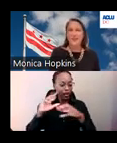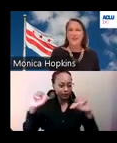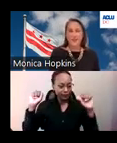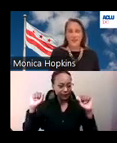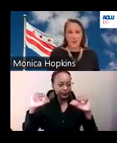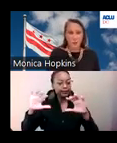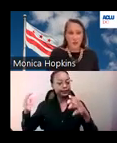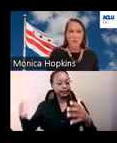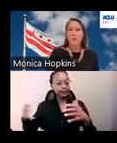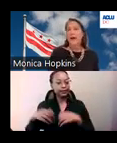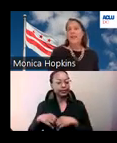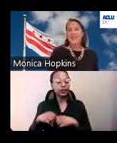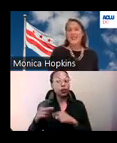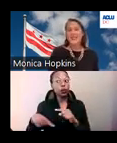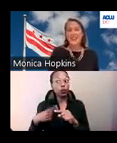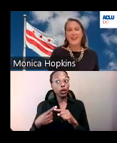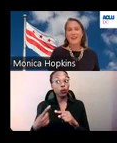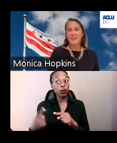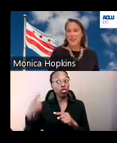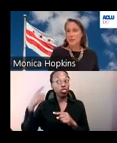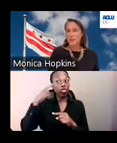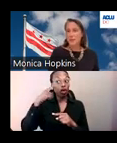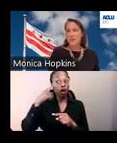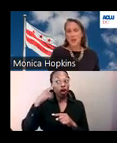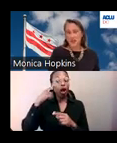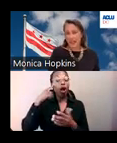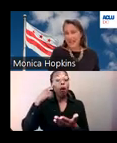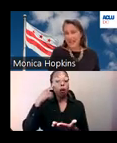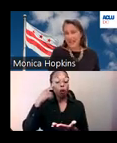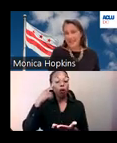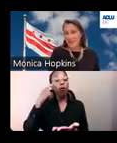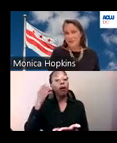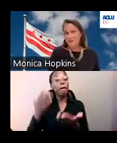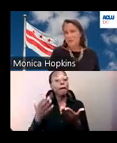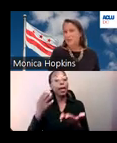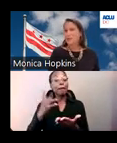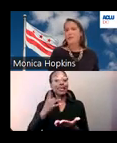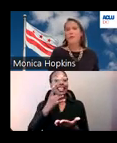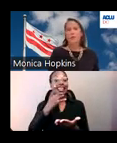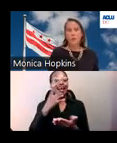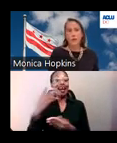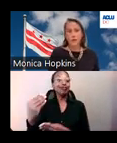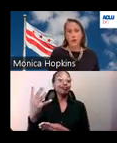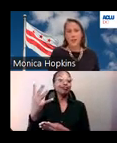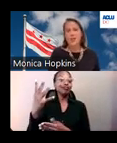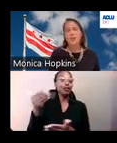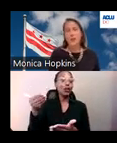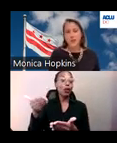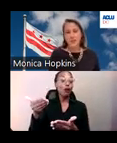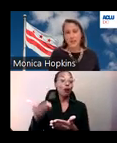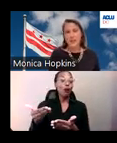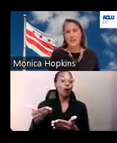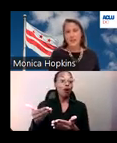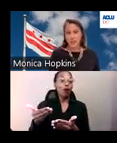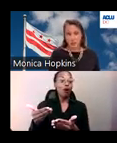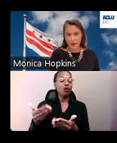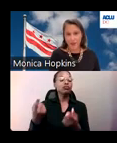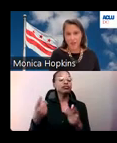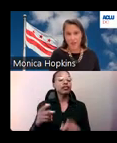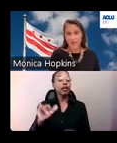thought we might see a little bit of a light, we saw the January